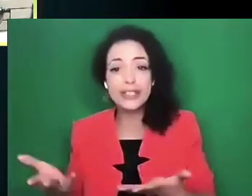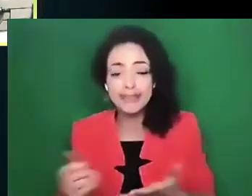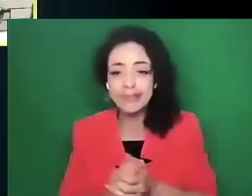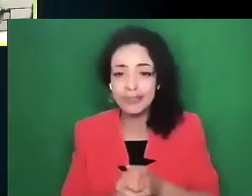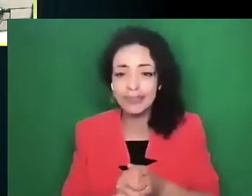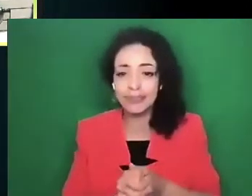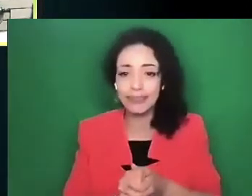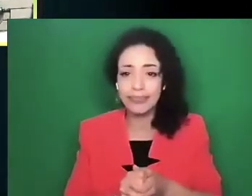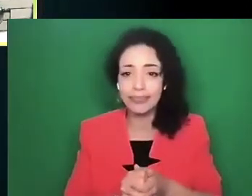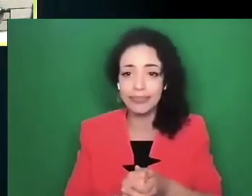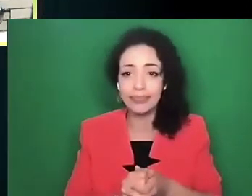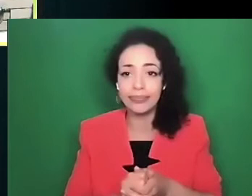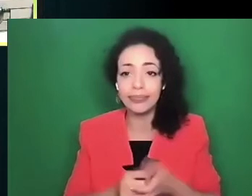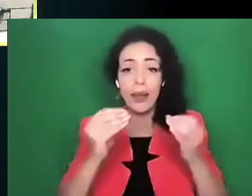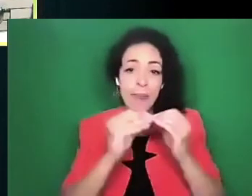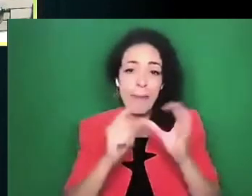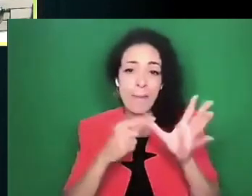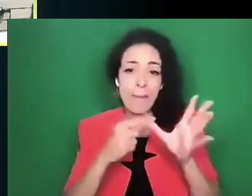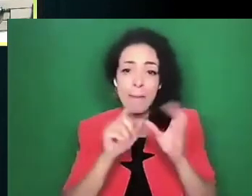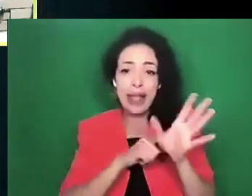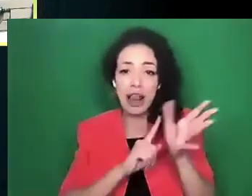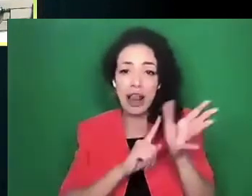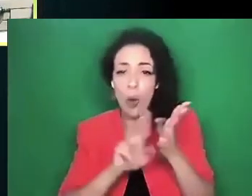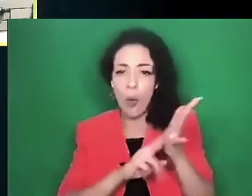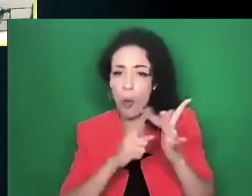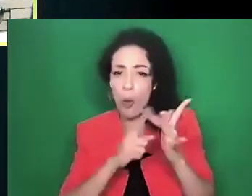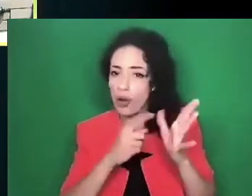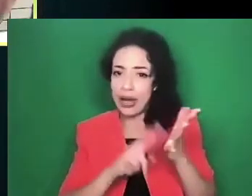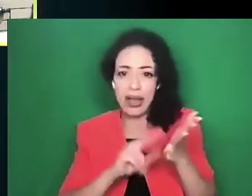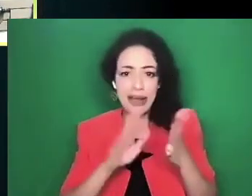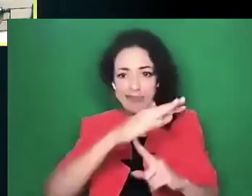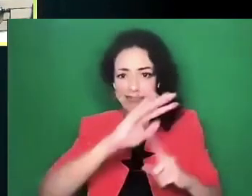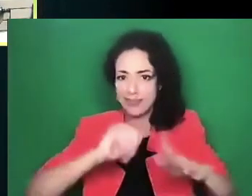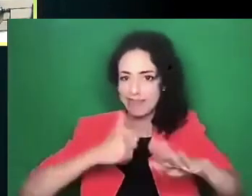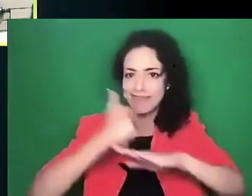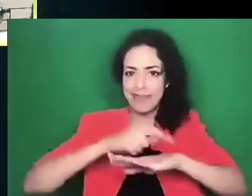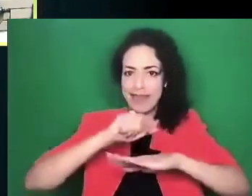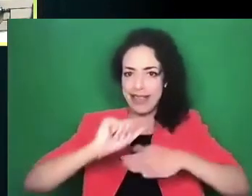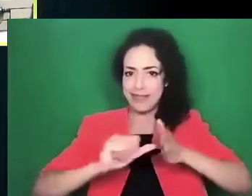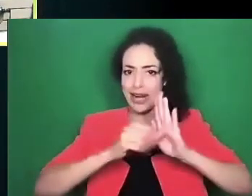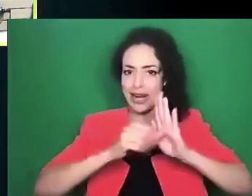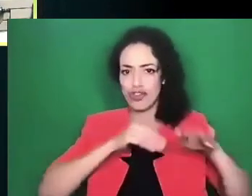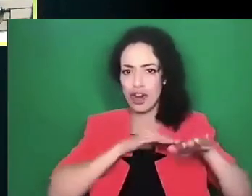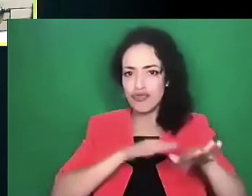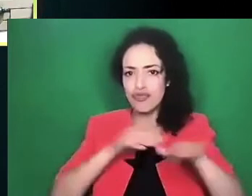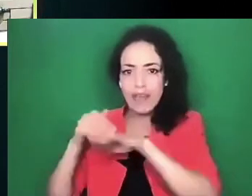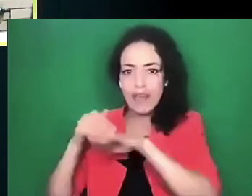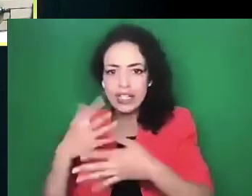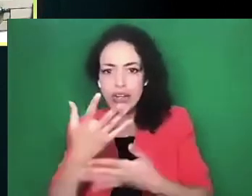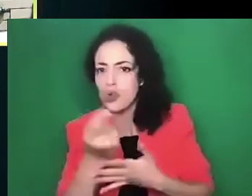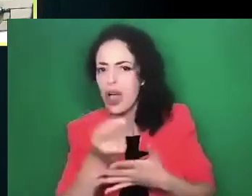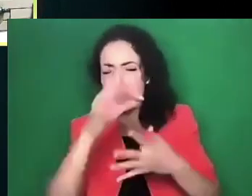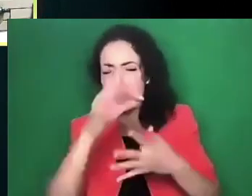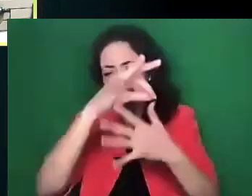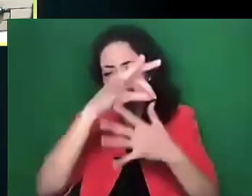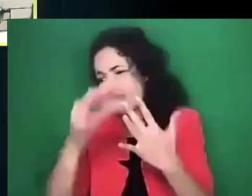on these rivers, you know, all of these major, whether the Indus, the Nile, the Yangtze, all of